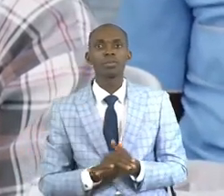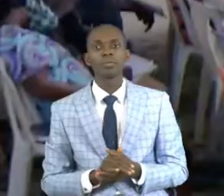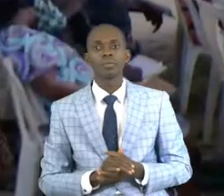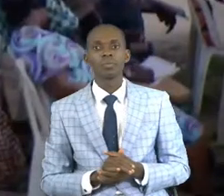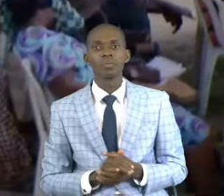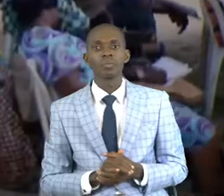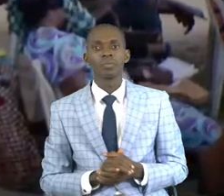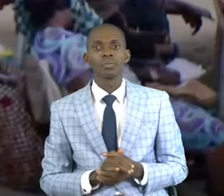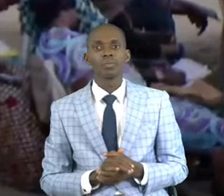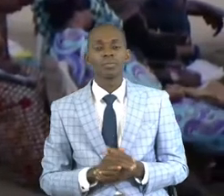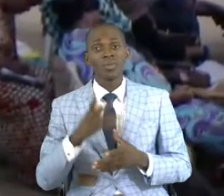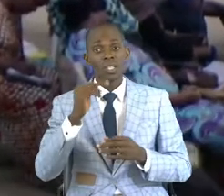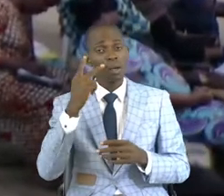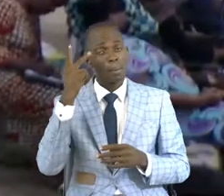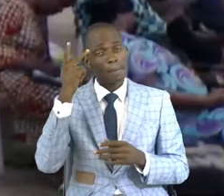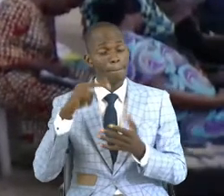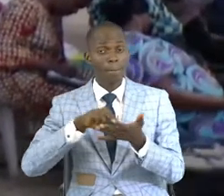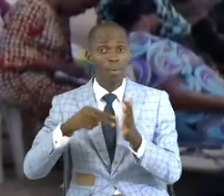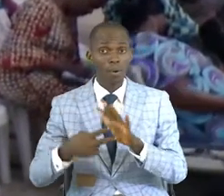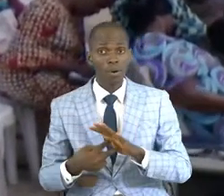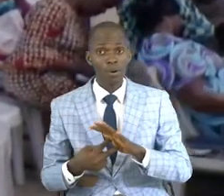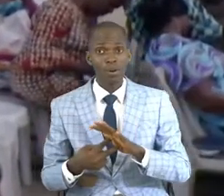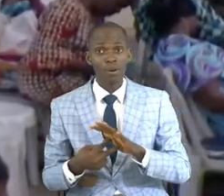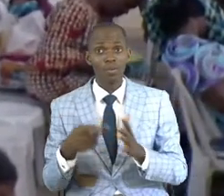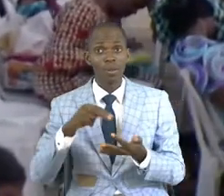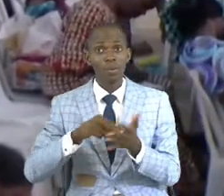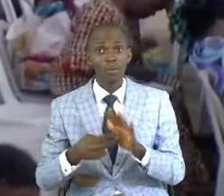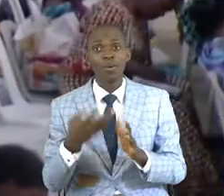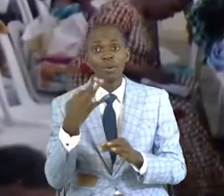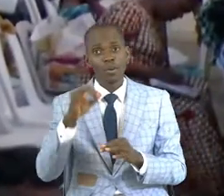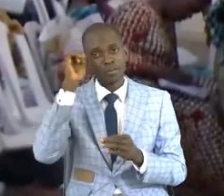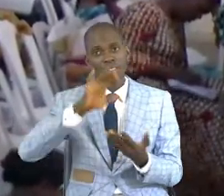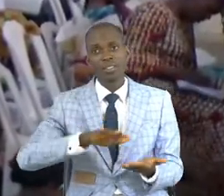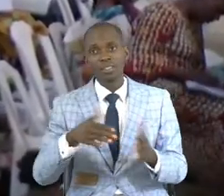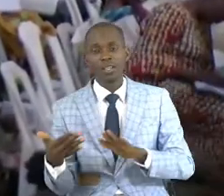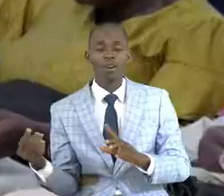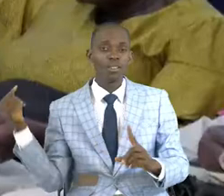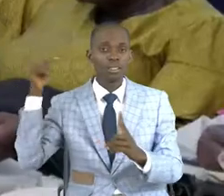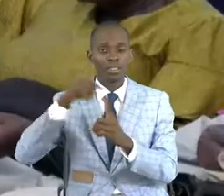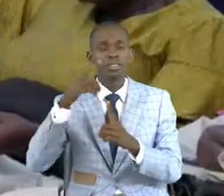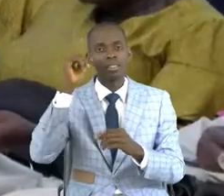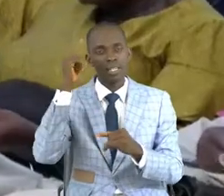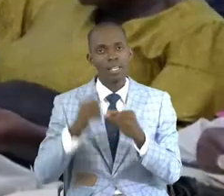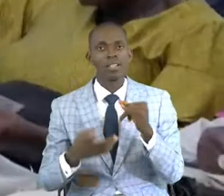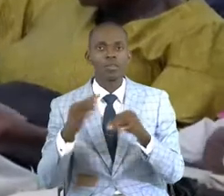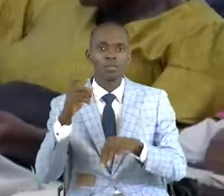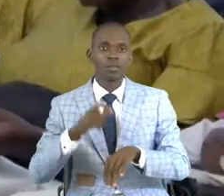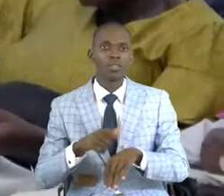The purpose of his death until the end of time. Who